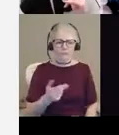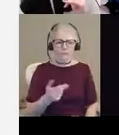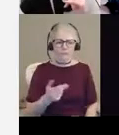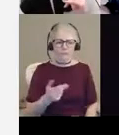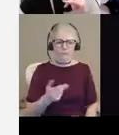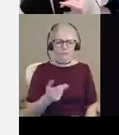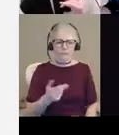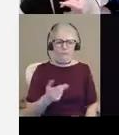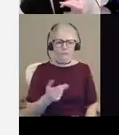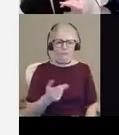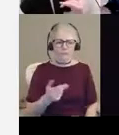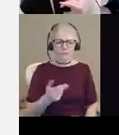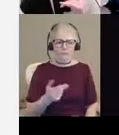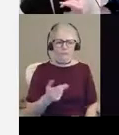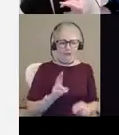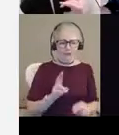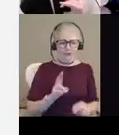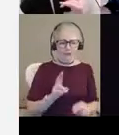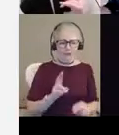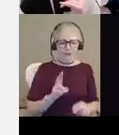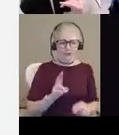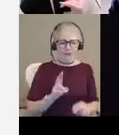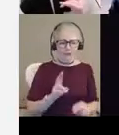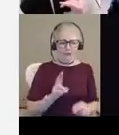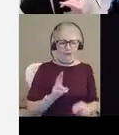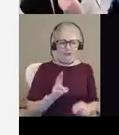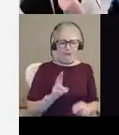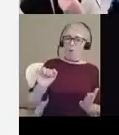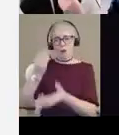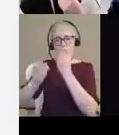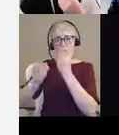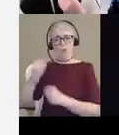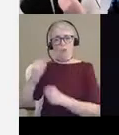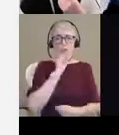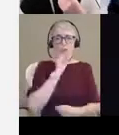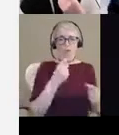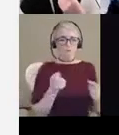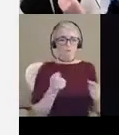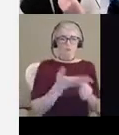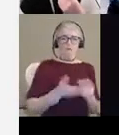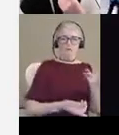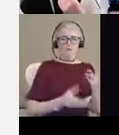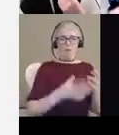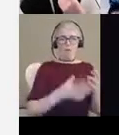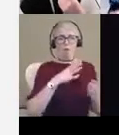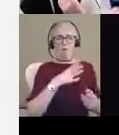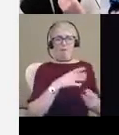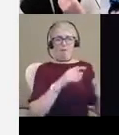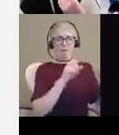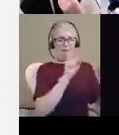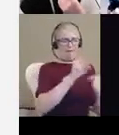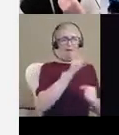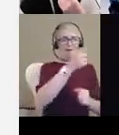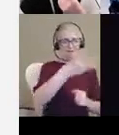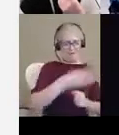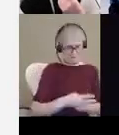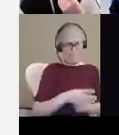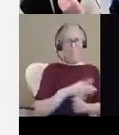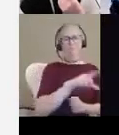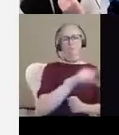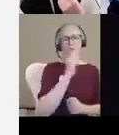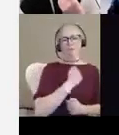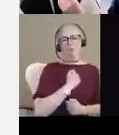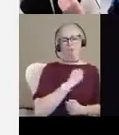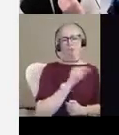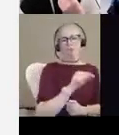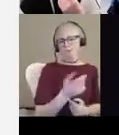learning, it will automatically provide you an accessible alternative, which is a multiple choice option. So, that then you're not having to think